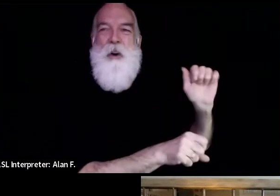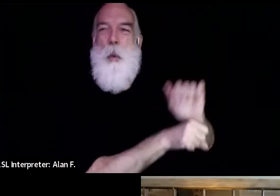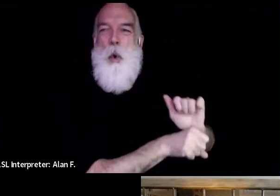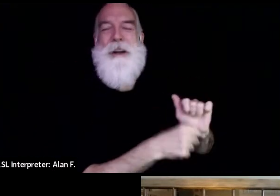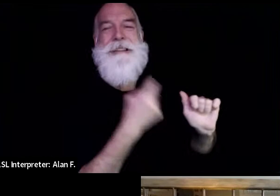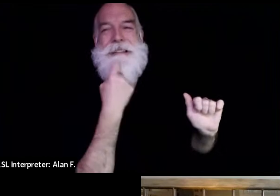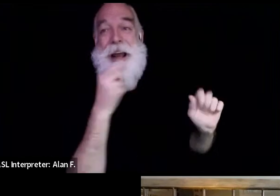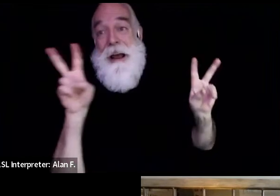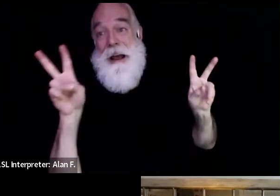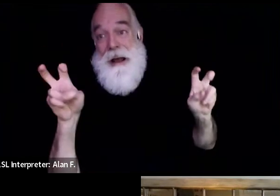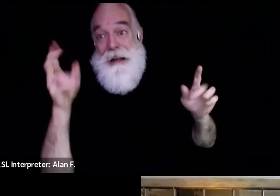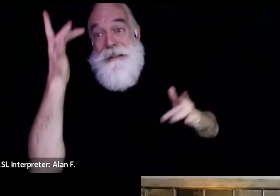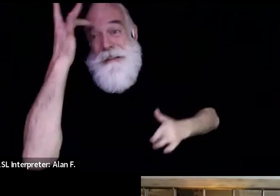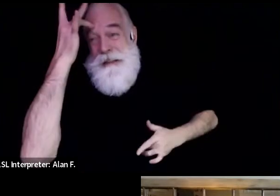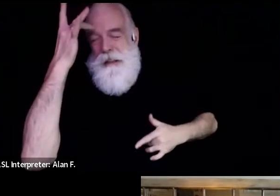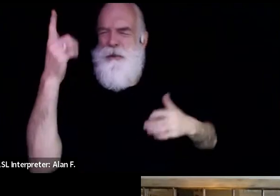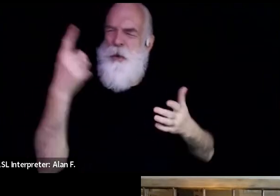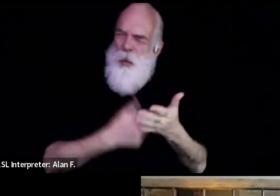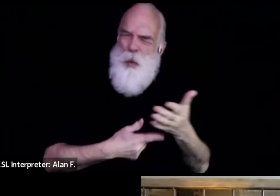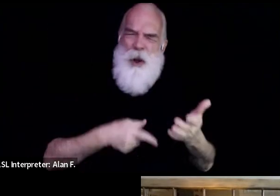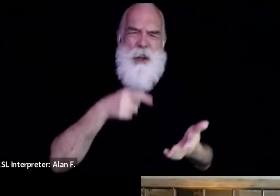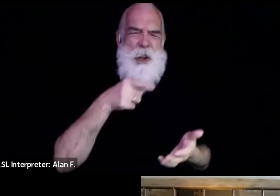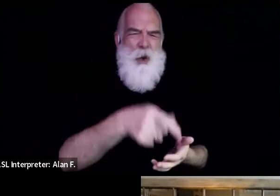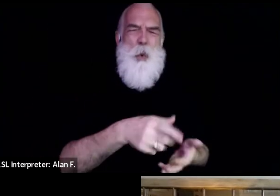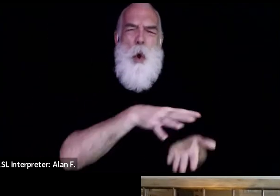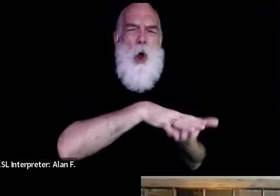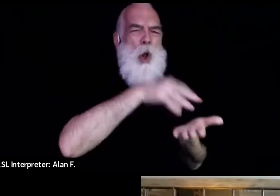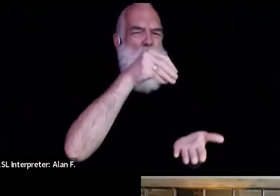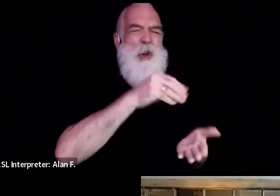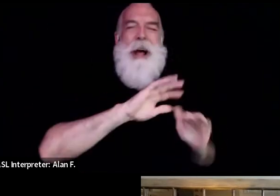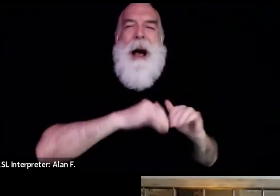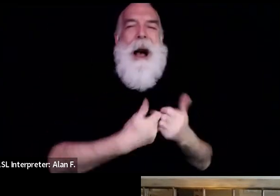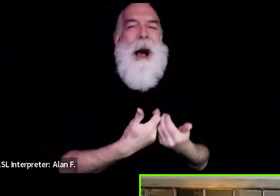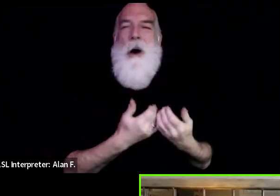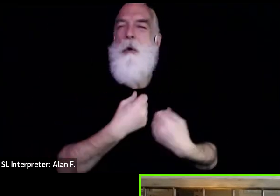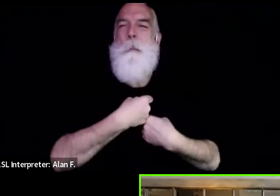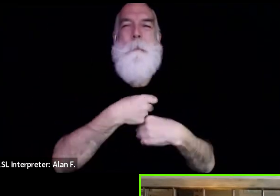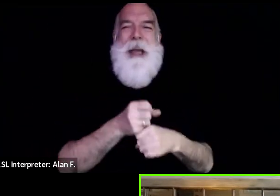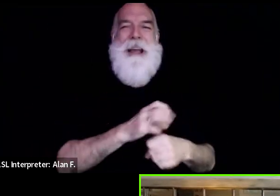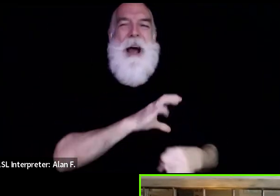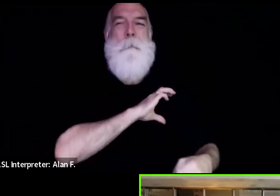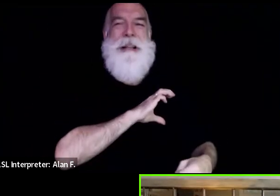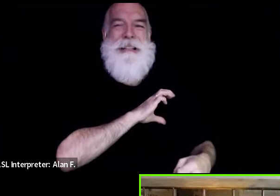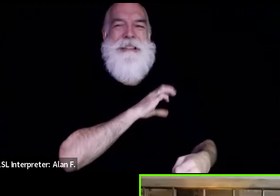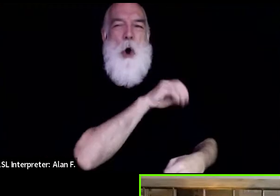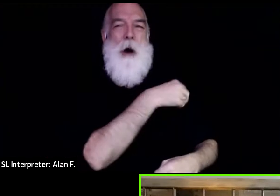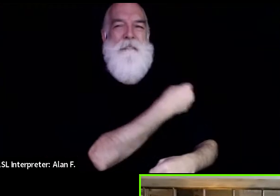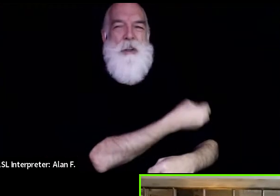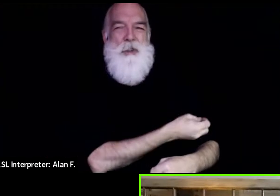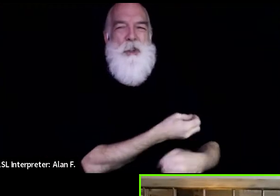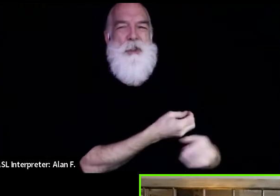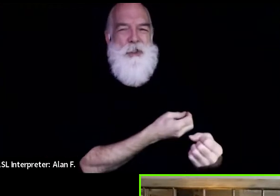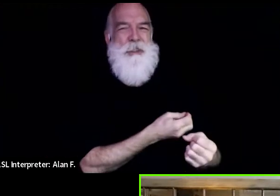how to ensure accountability among police officers? Yeah, there were so many. So